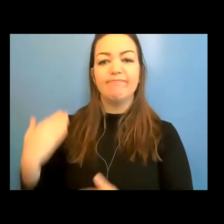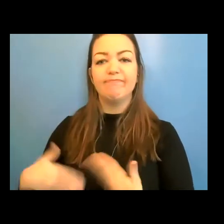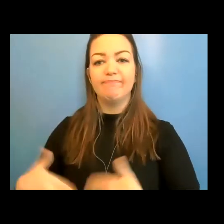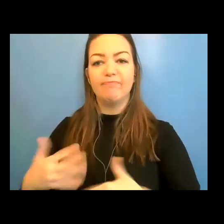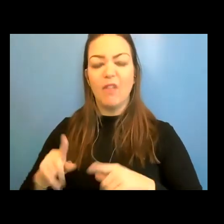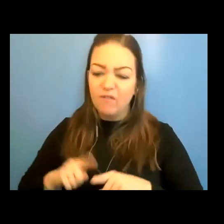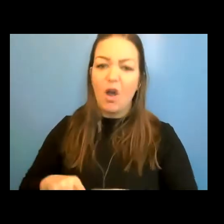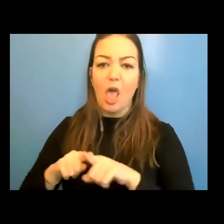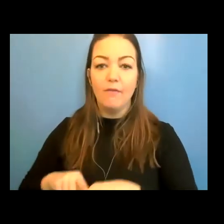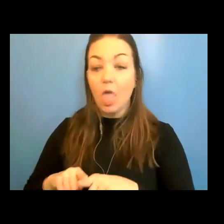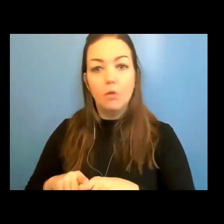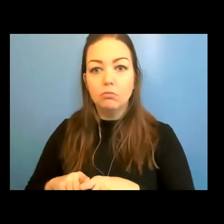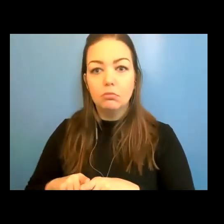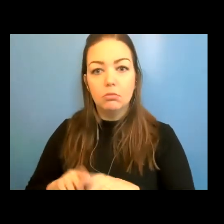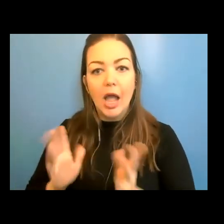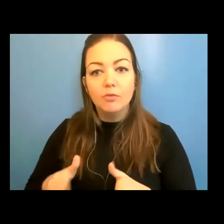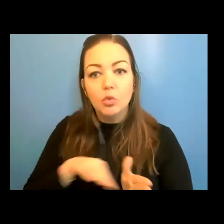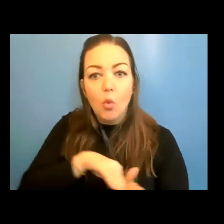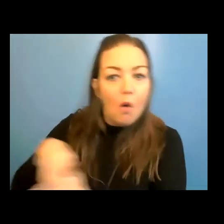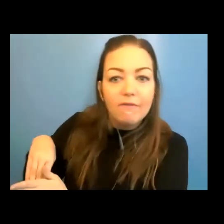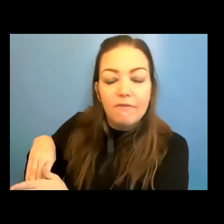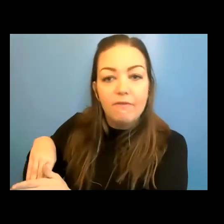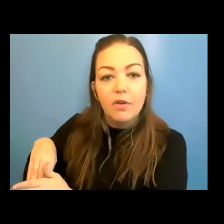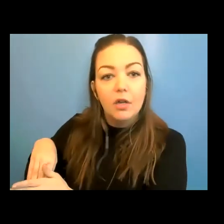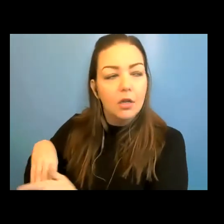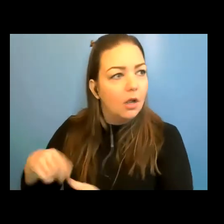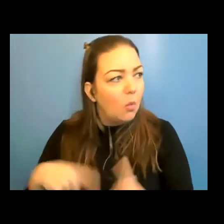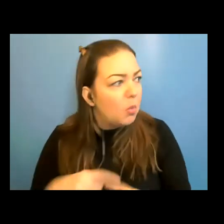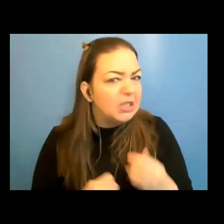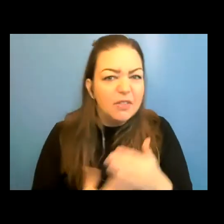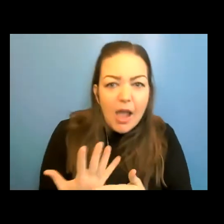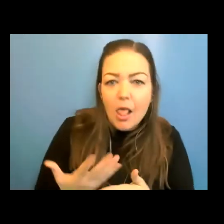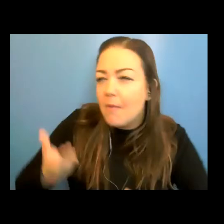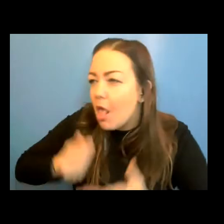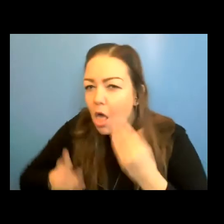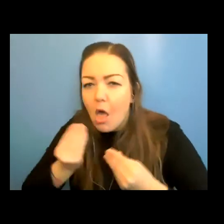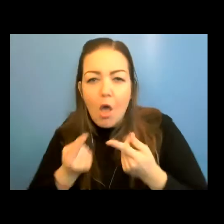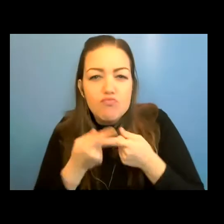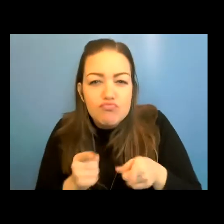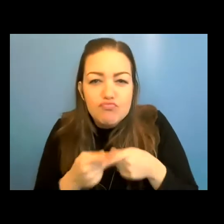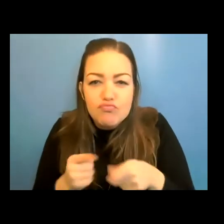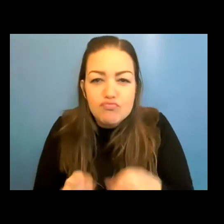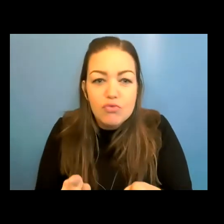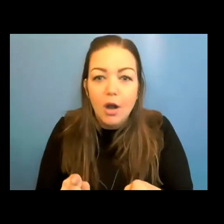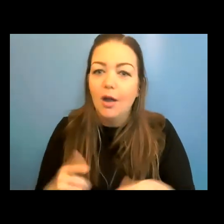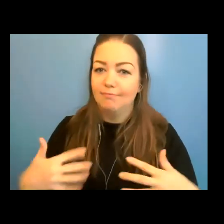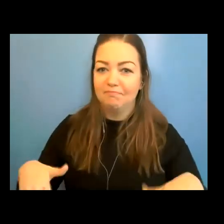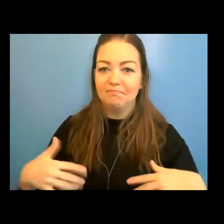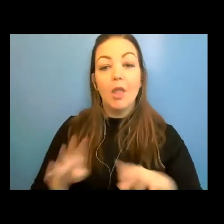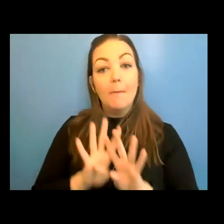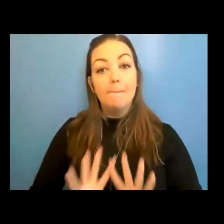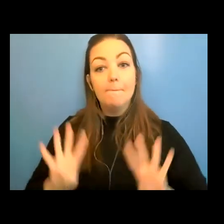way of doing governance. So we can kind of develop and learn together as we go. The board has got